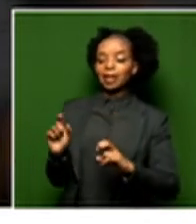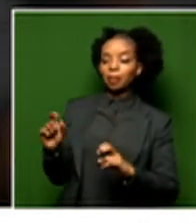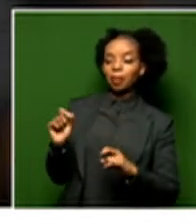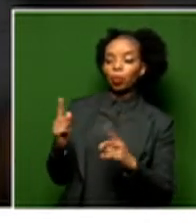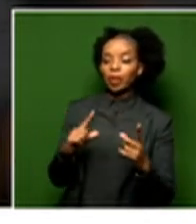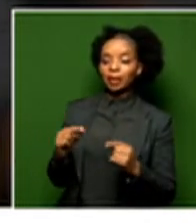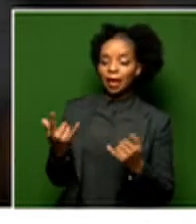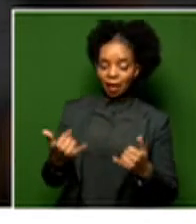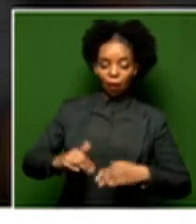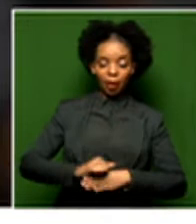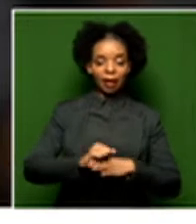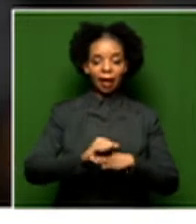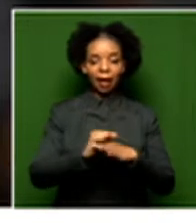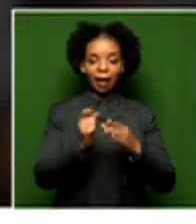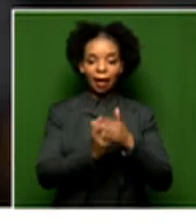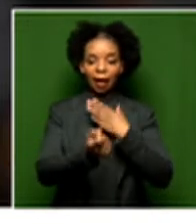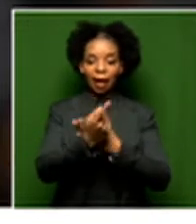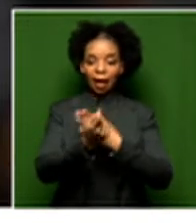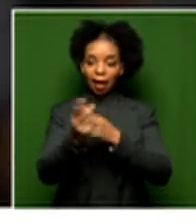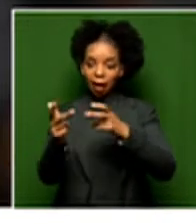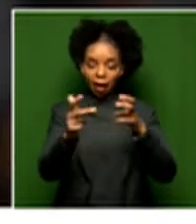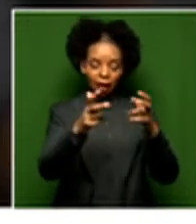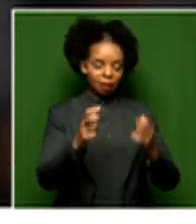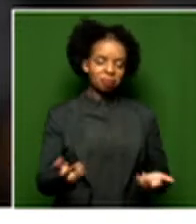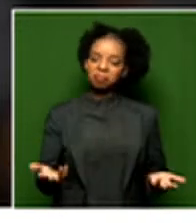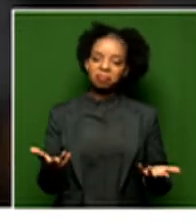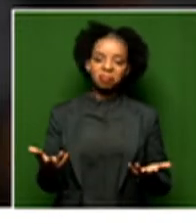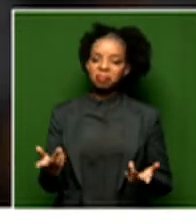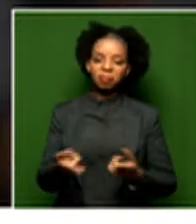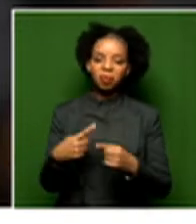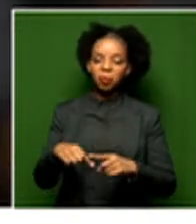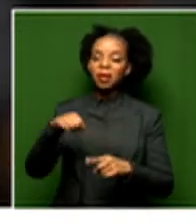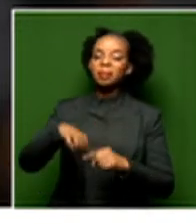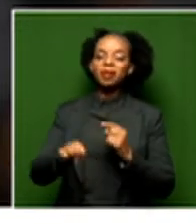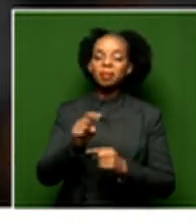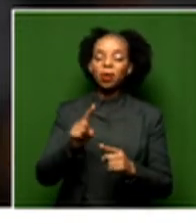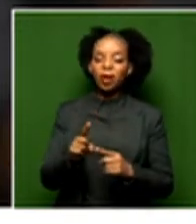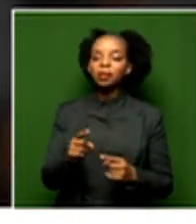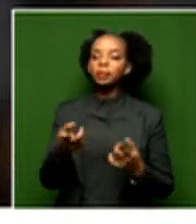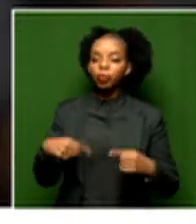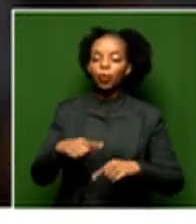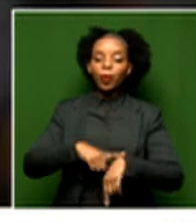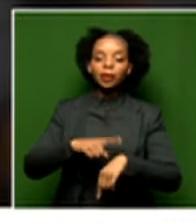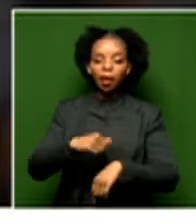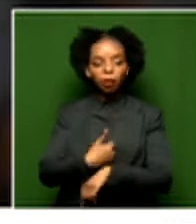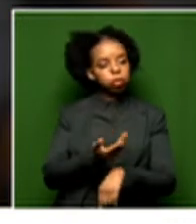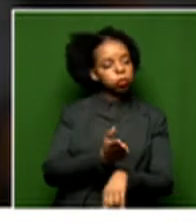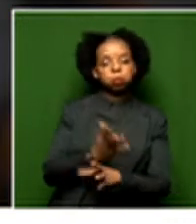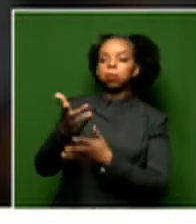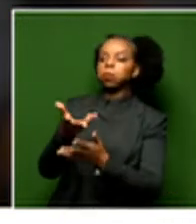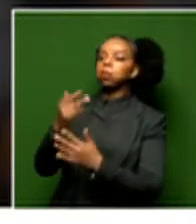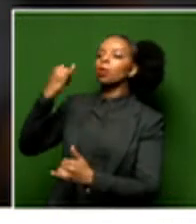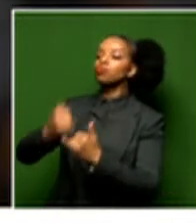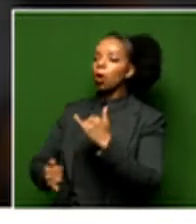into the actual thing that we are running in the market. Only to find out we spend too much time communicating to the wrong target audience